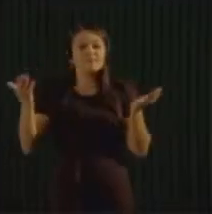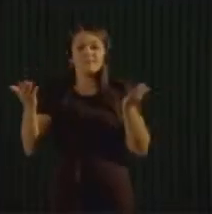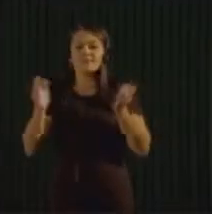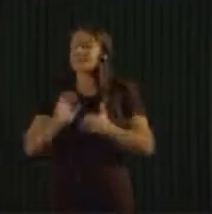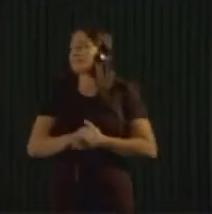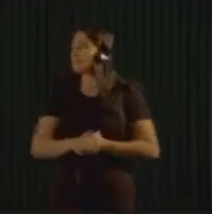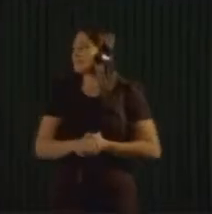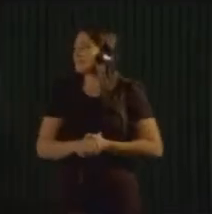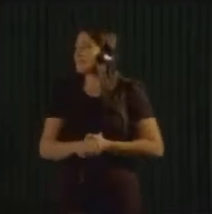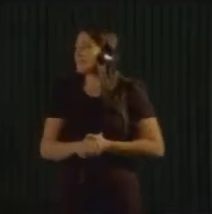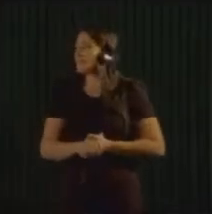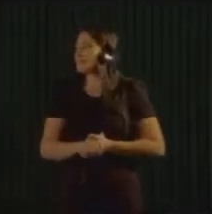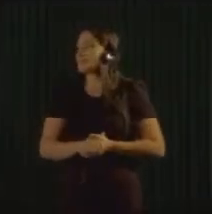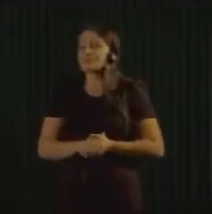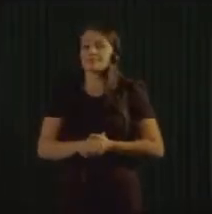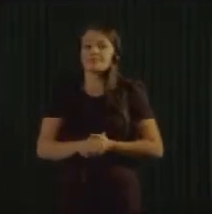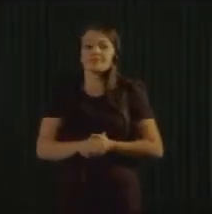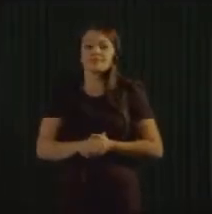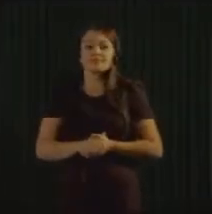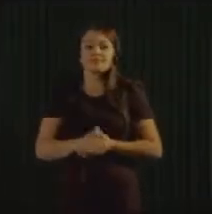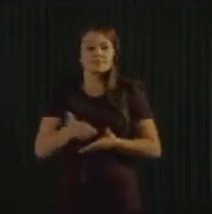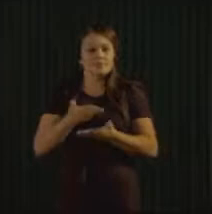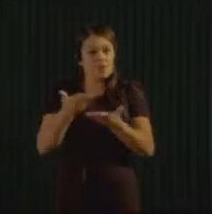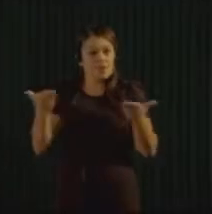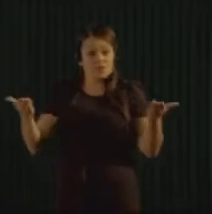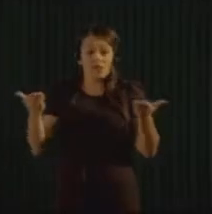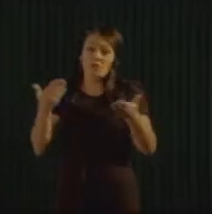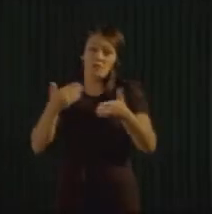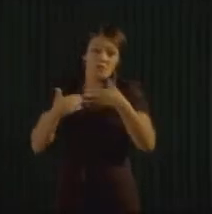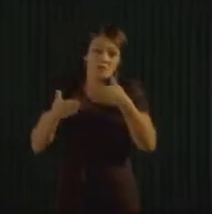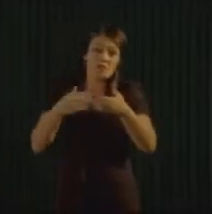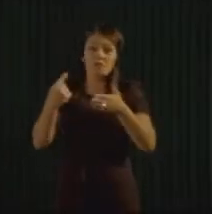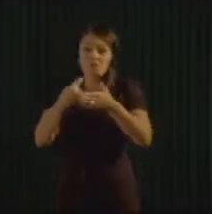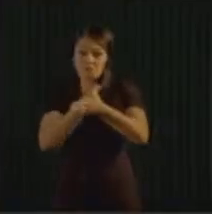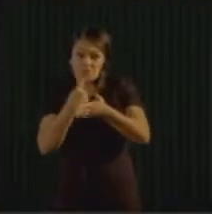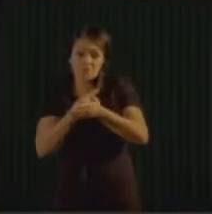then to open for the questions. Muito obrigada, Akira.